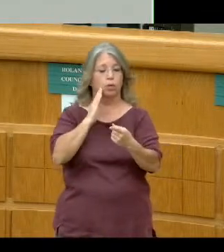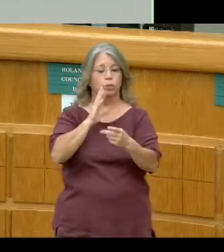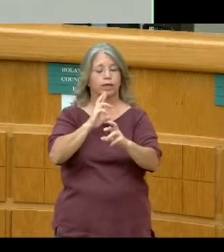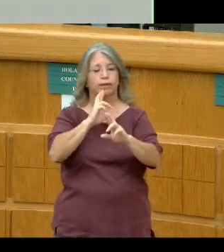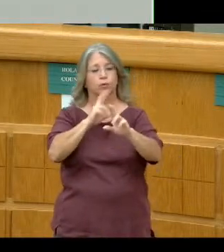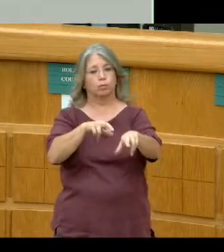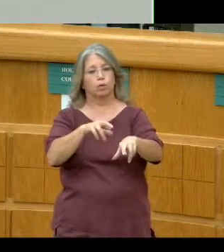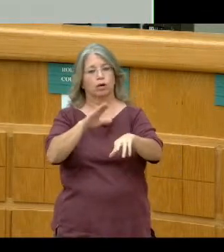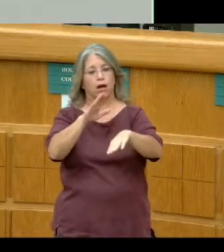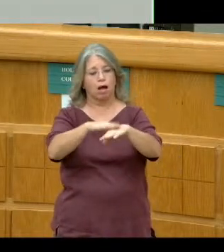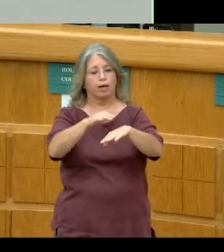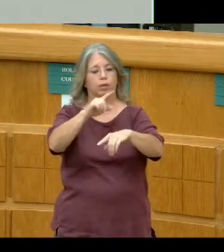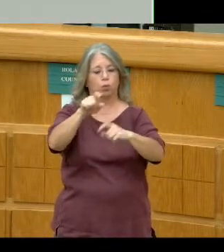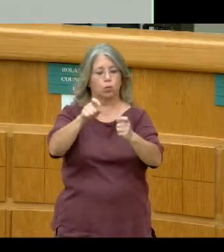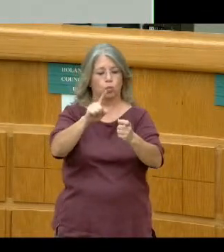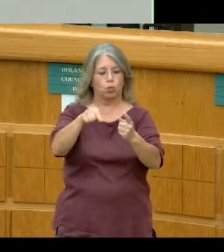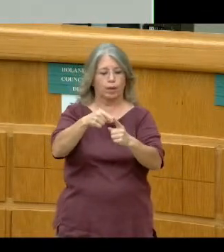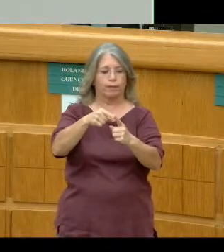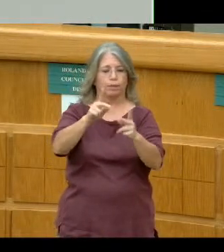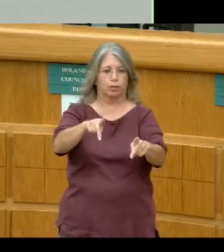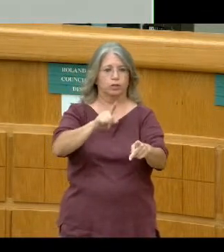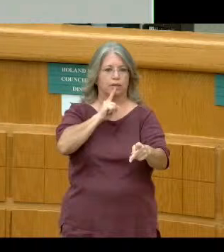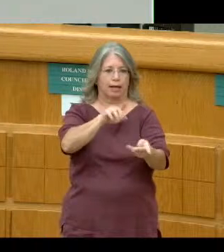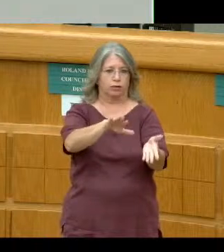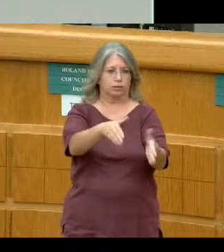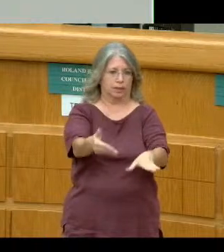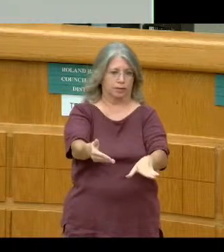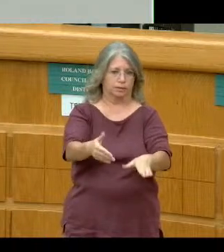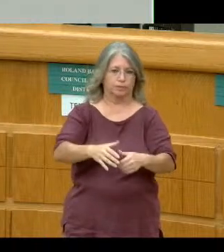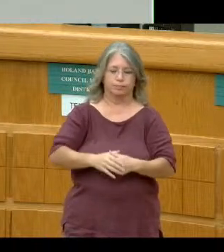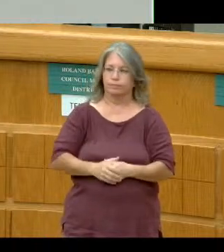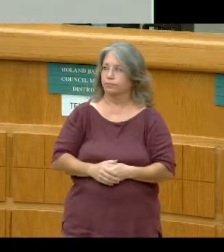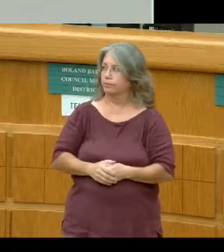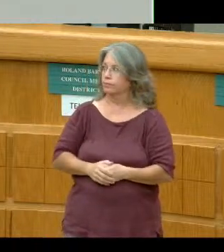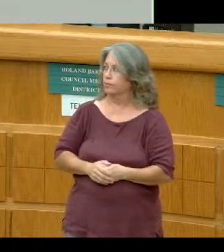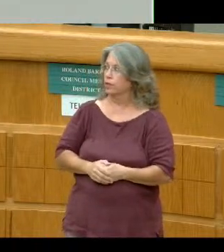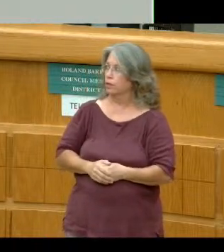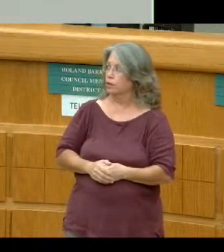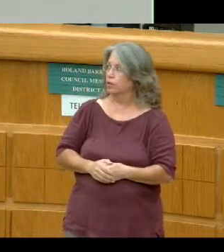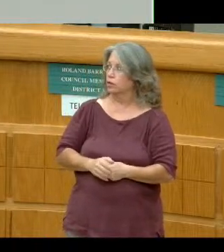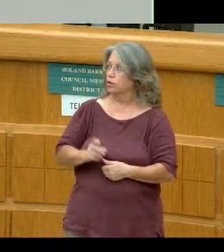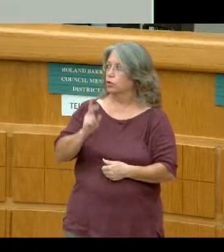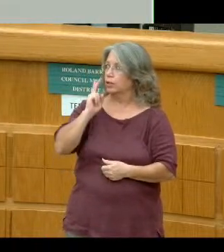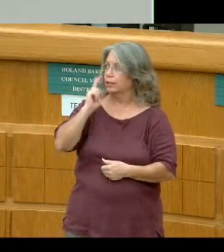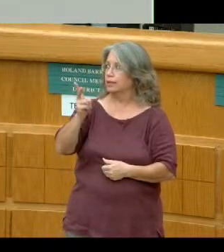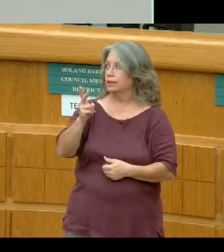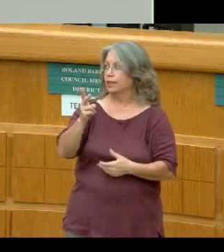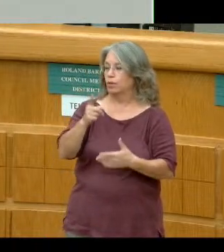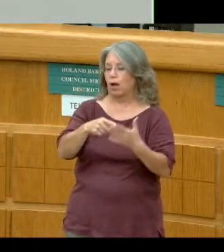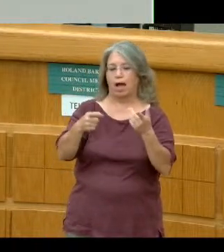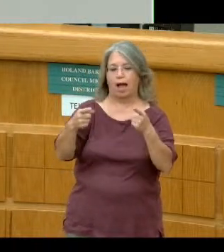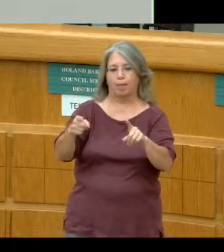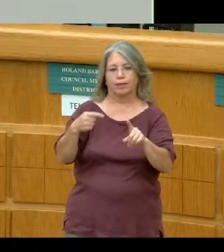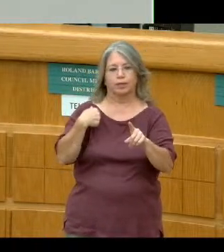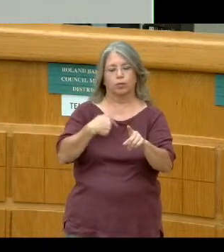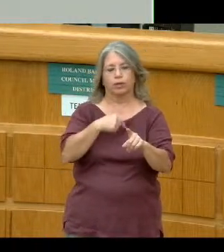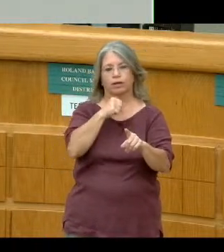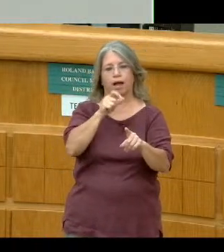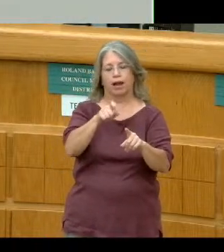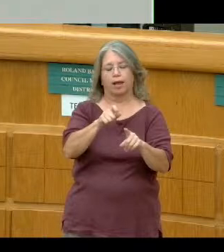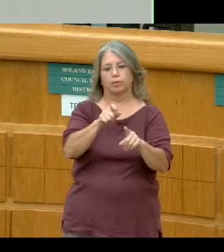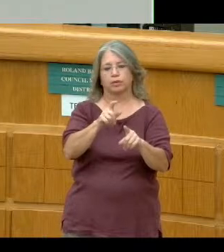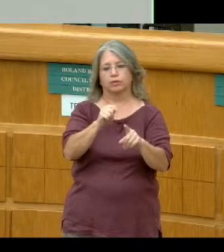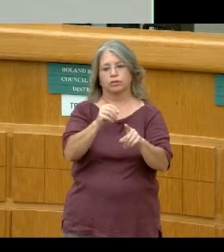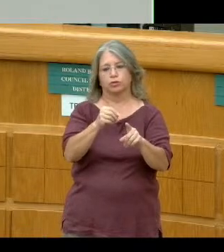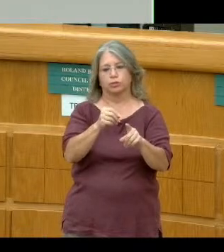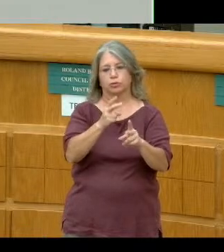lead-in to this graph. You can see the effect right here of not being able to calculate or not being able to log all